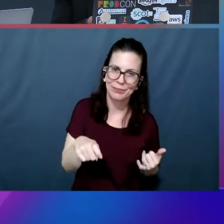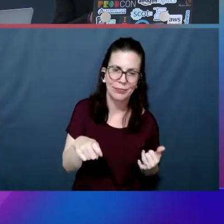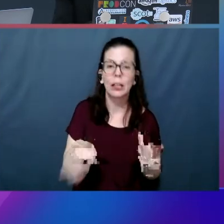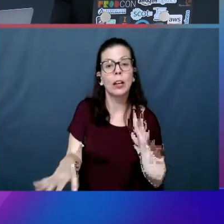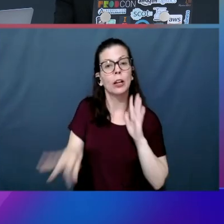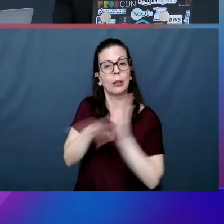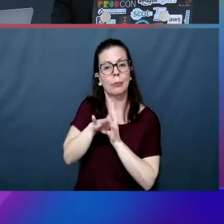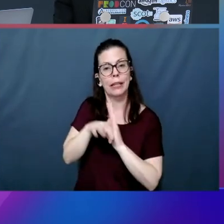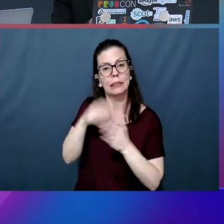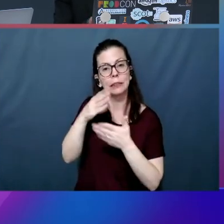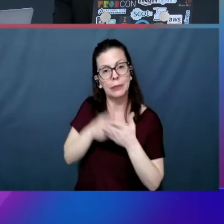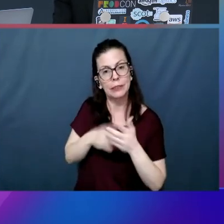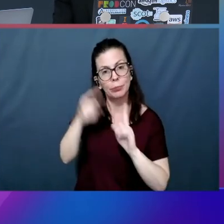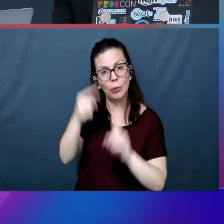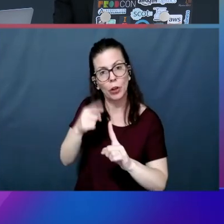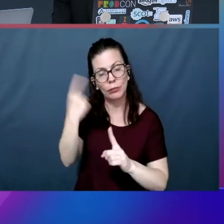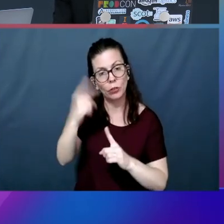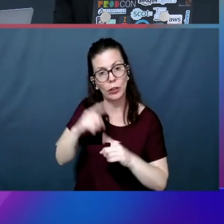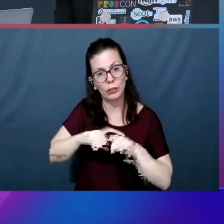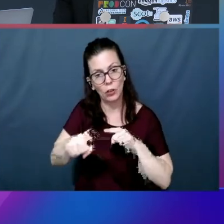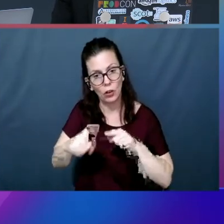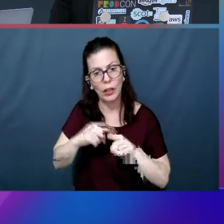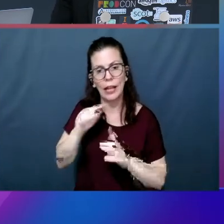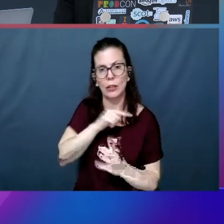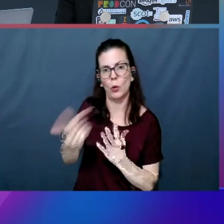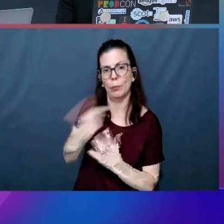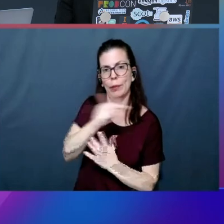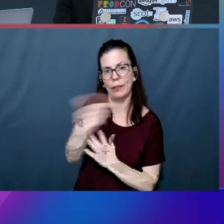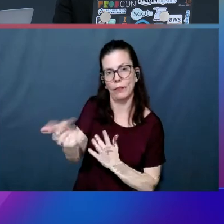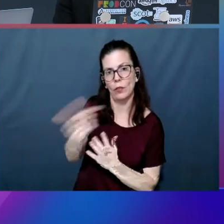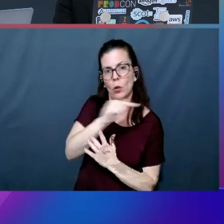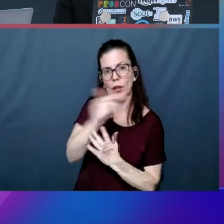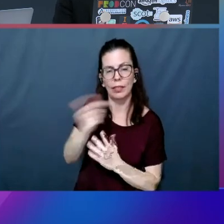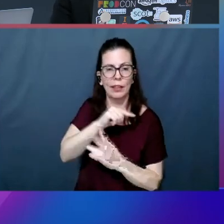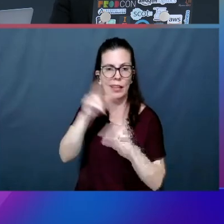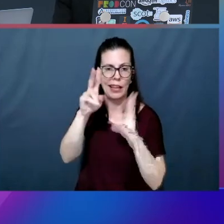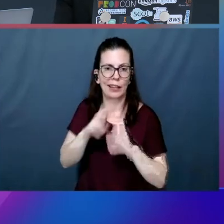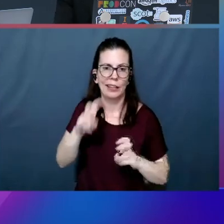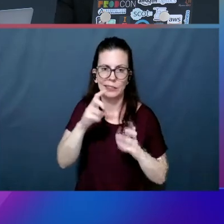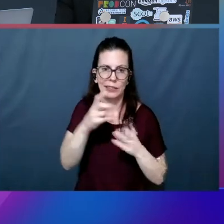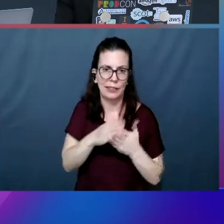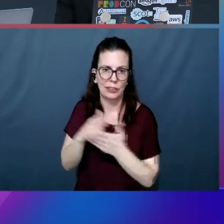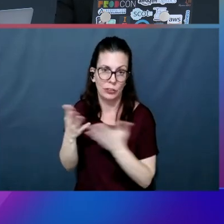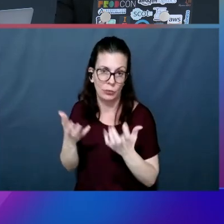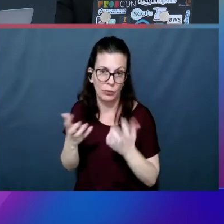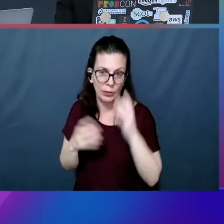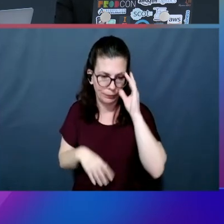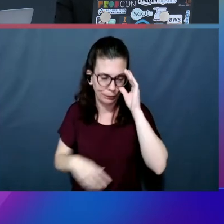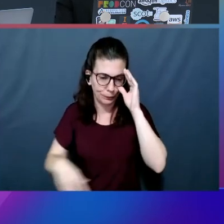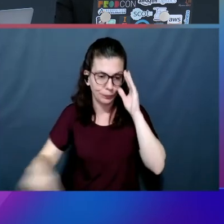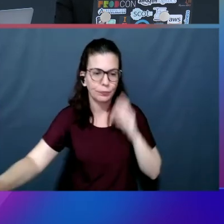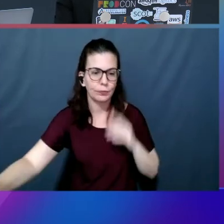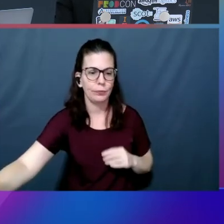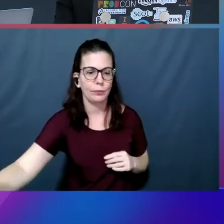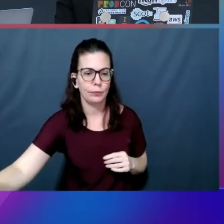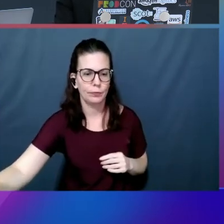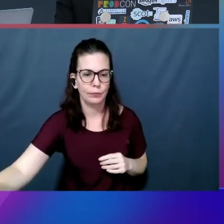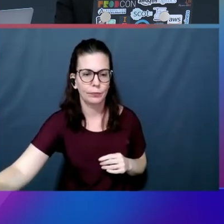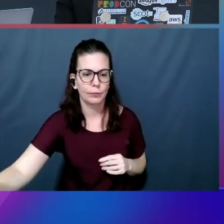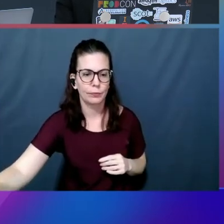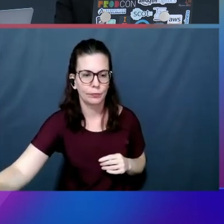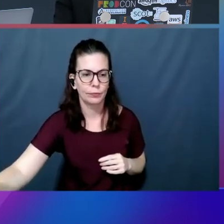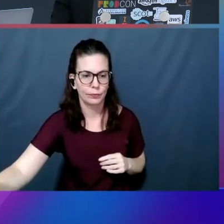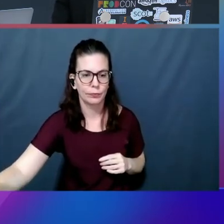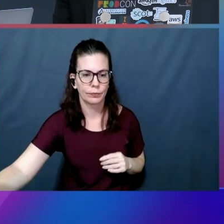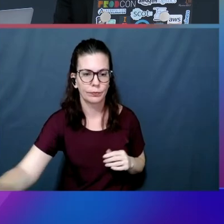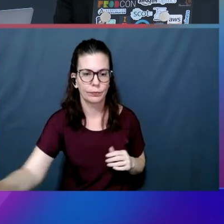call and go back and forth and try to analyze only those sections. I also saw down there on the transcript, it redacted